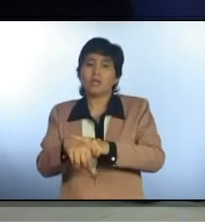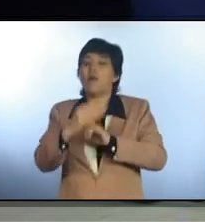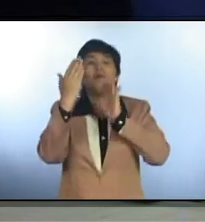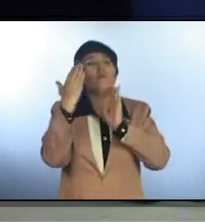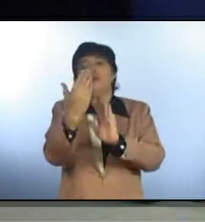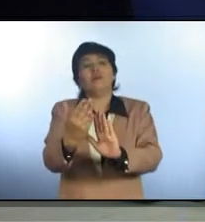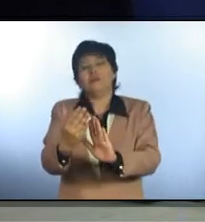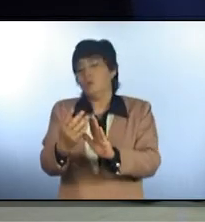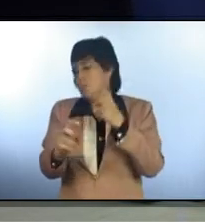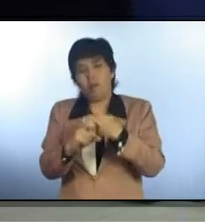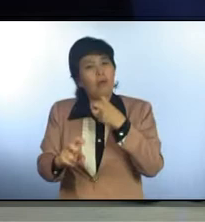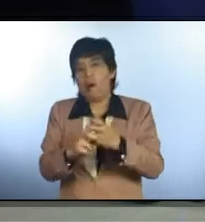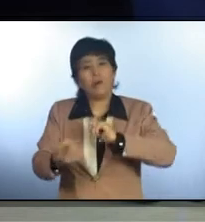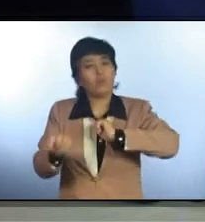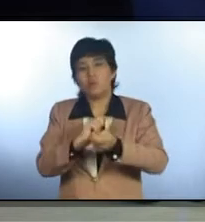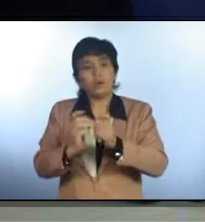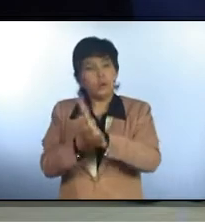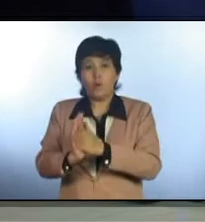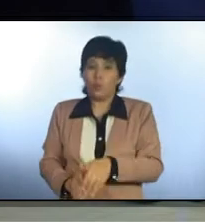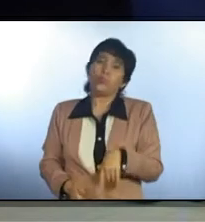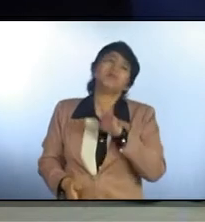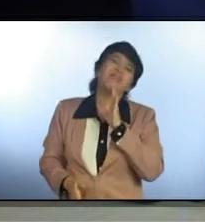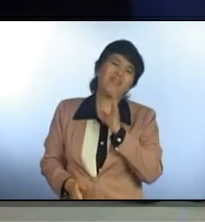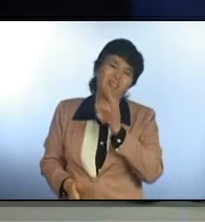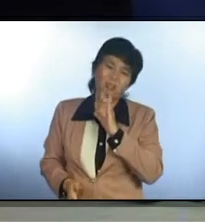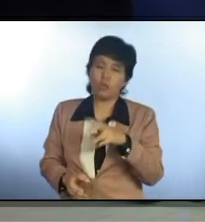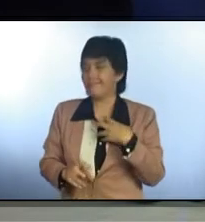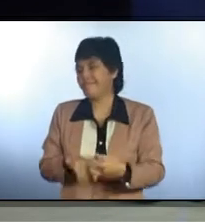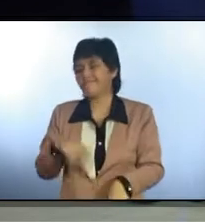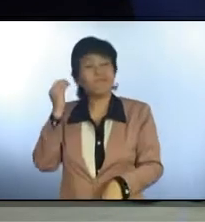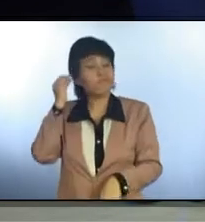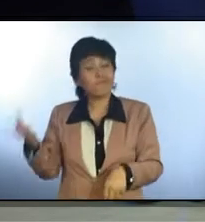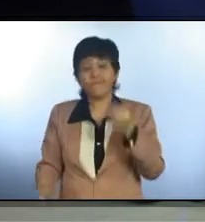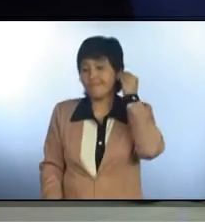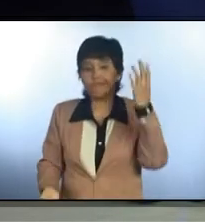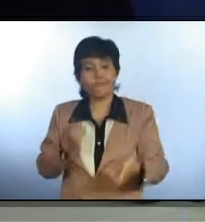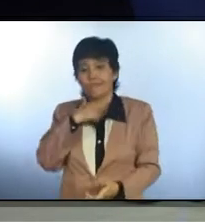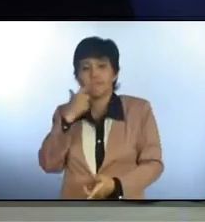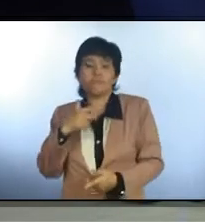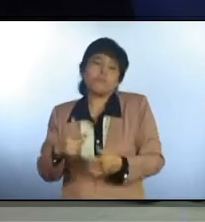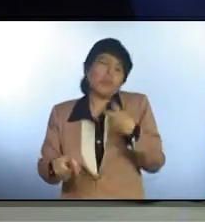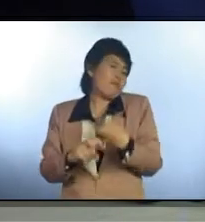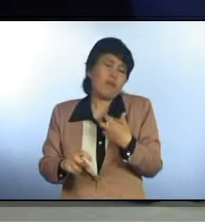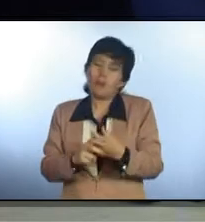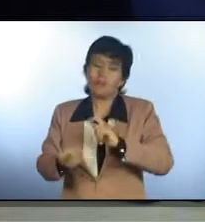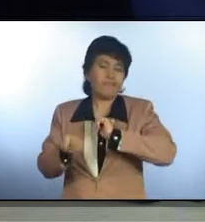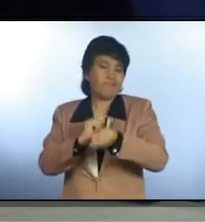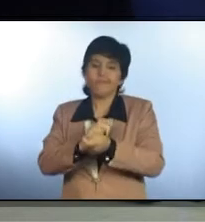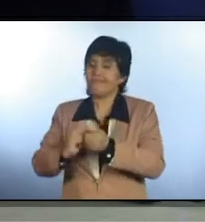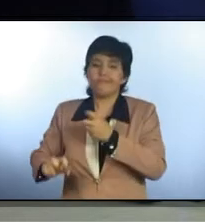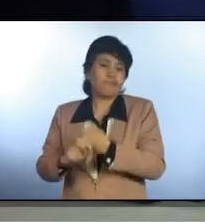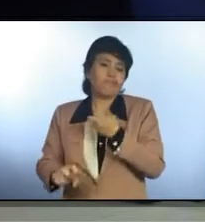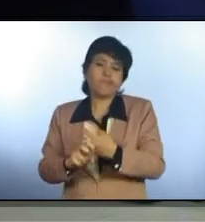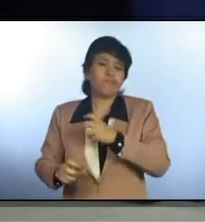fixed and it's very hard to change. And when you speak to them, they have one kind of response towards one's issue. It is very hard to change. Now,